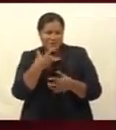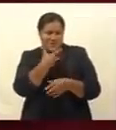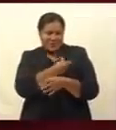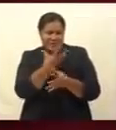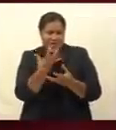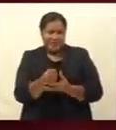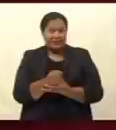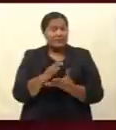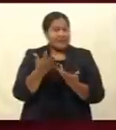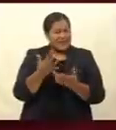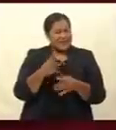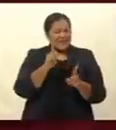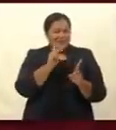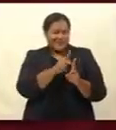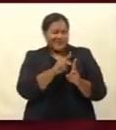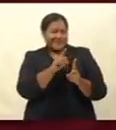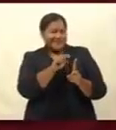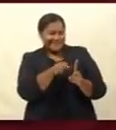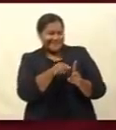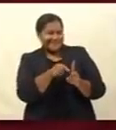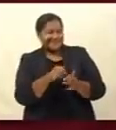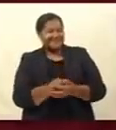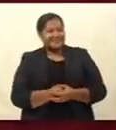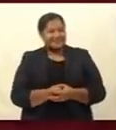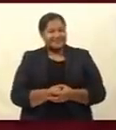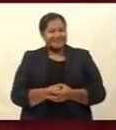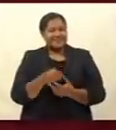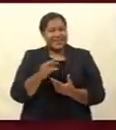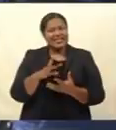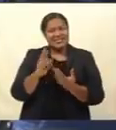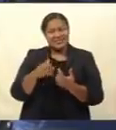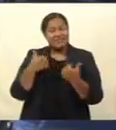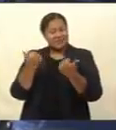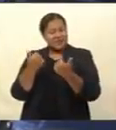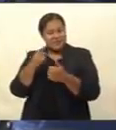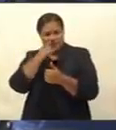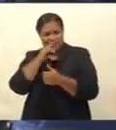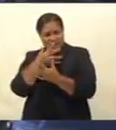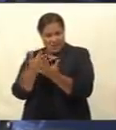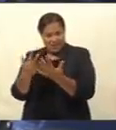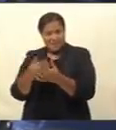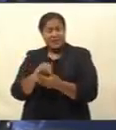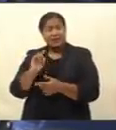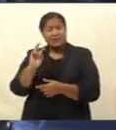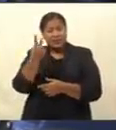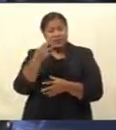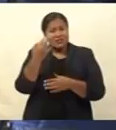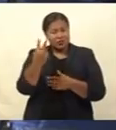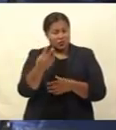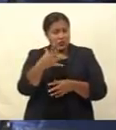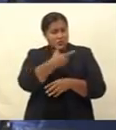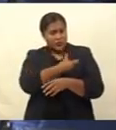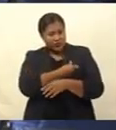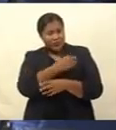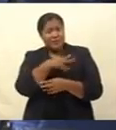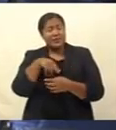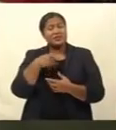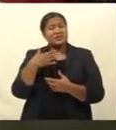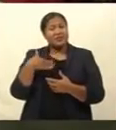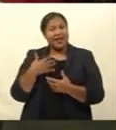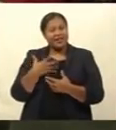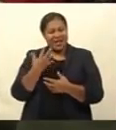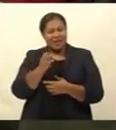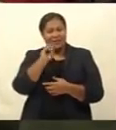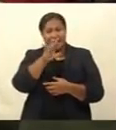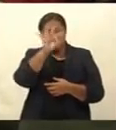we're definitely prioritizing them. We're definitely prioritizing vulnerable populations. With the first two batches, the Ministry of Health has inoculated